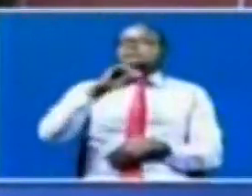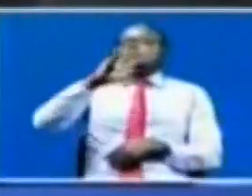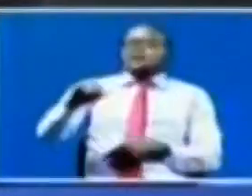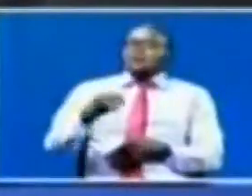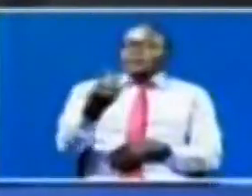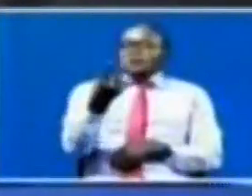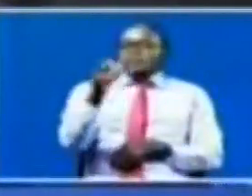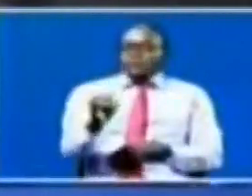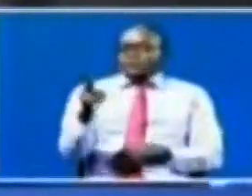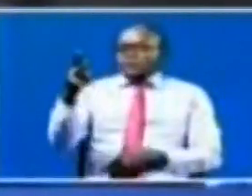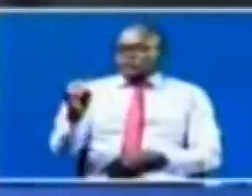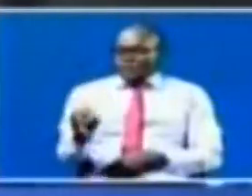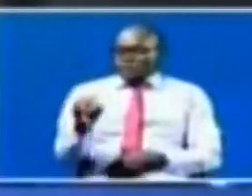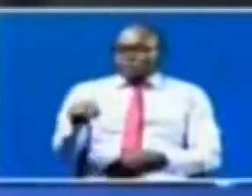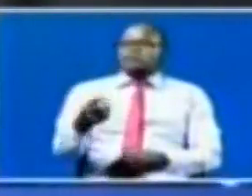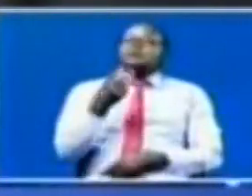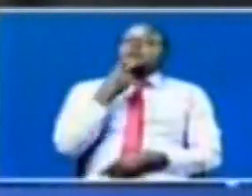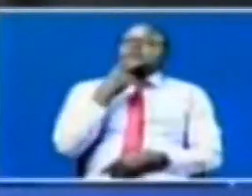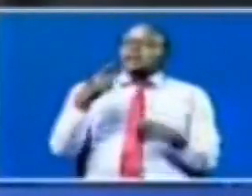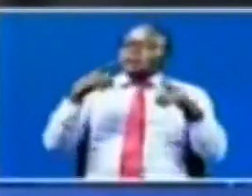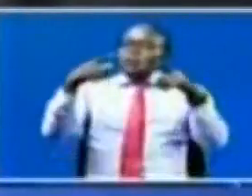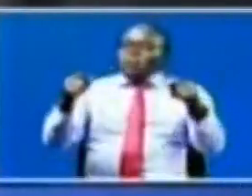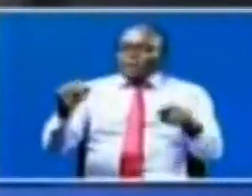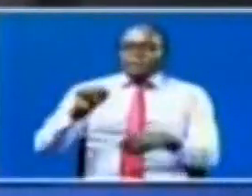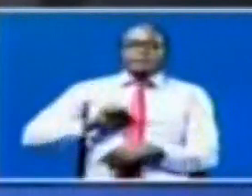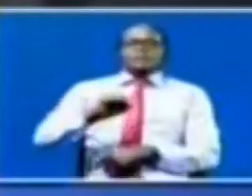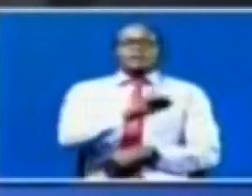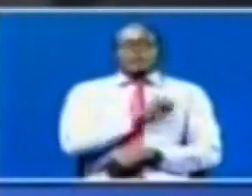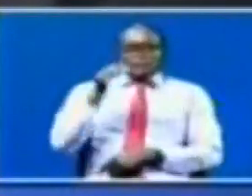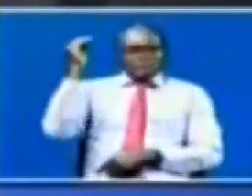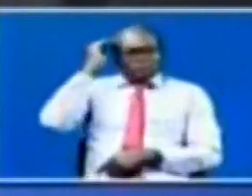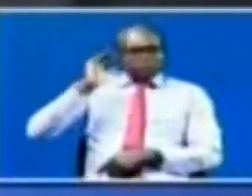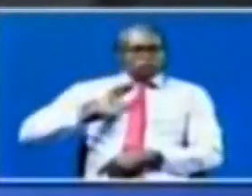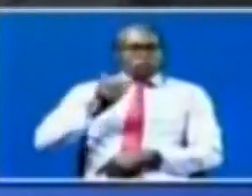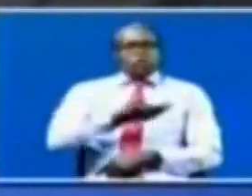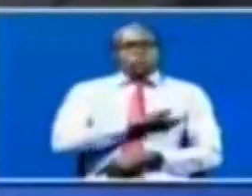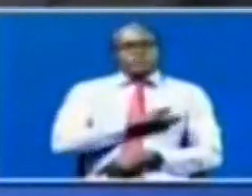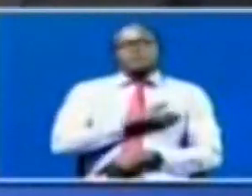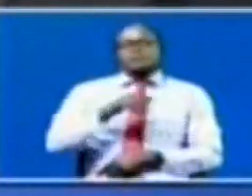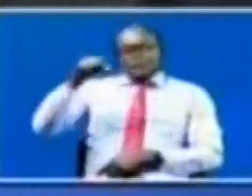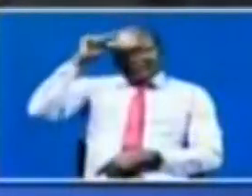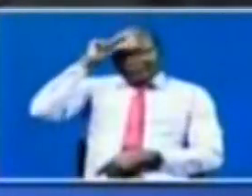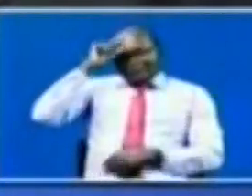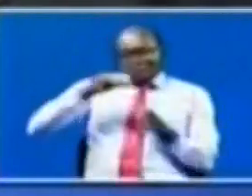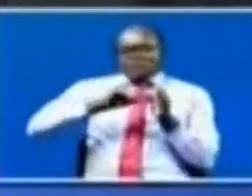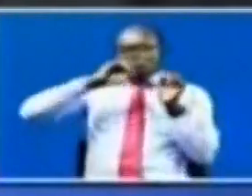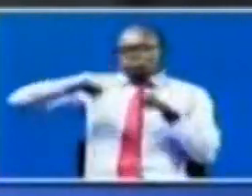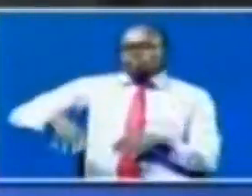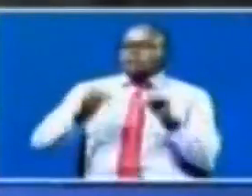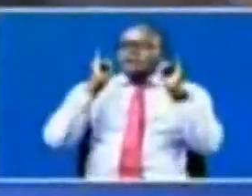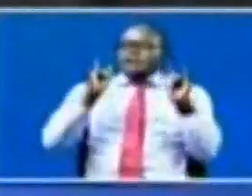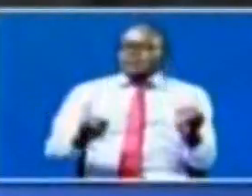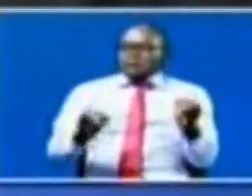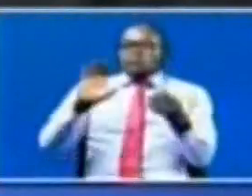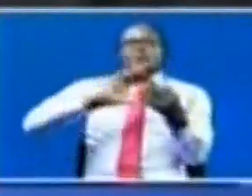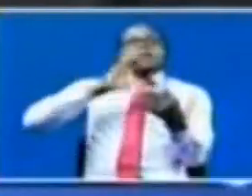2020. On Tuesday this week, Amina told the Senate Education Committee that the government was contemplating dropping the new